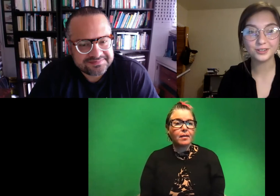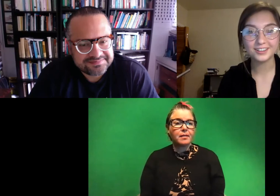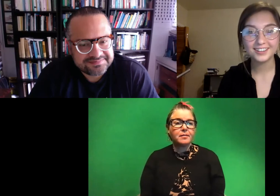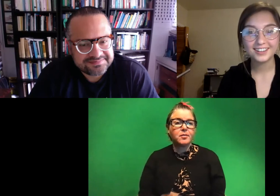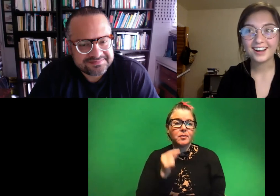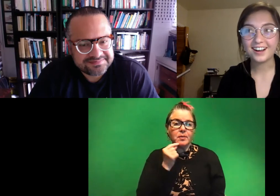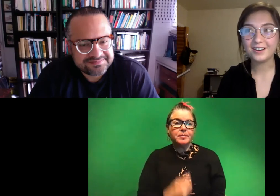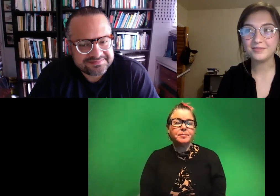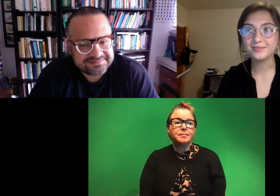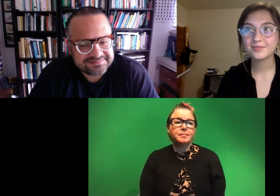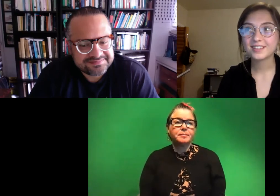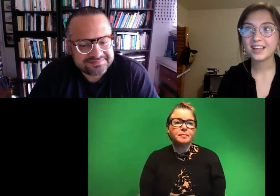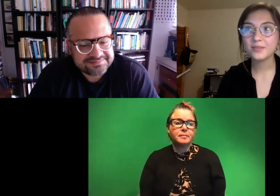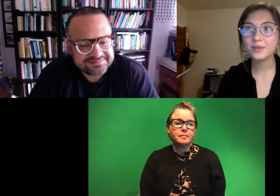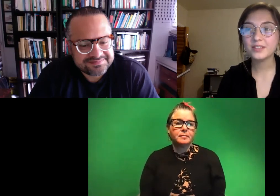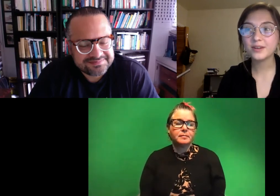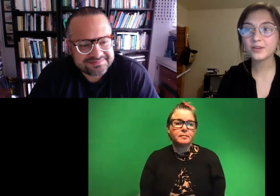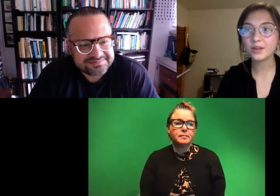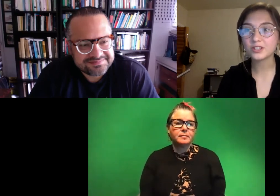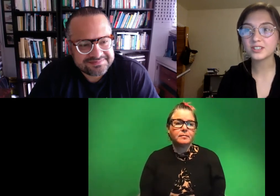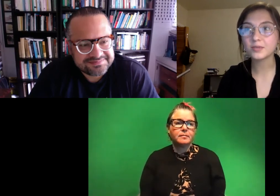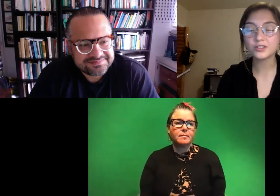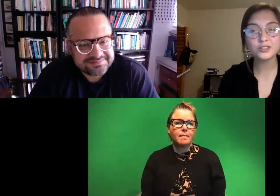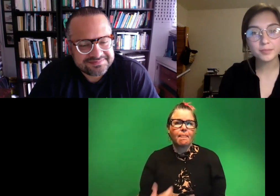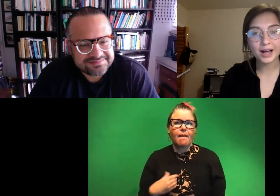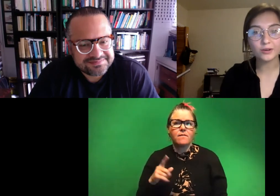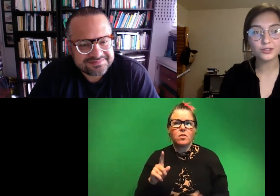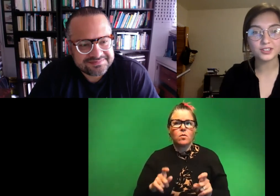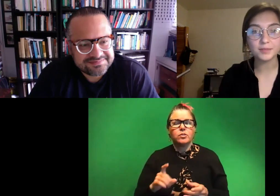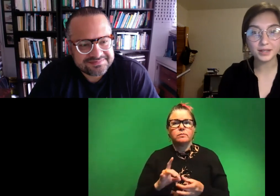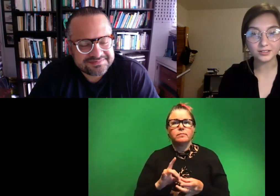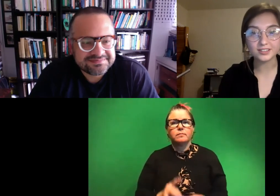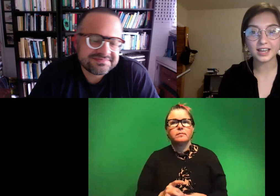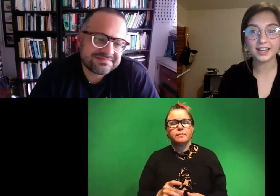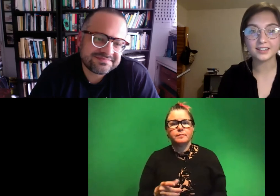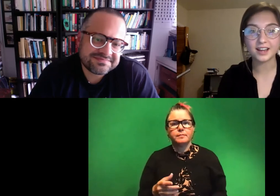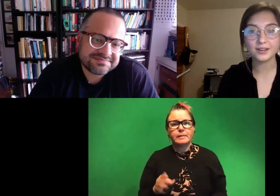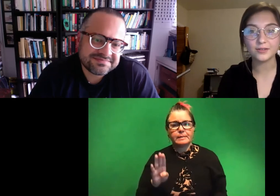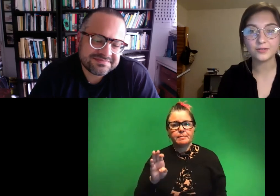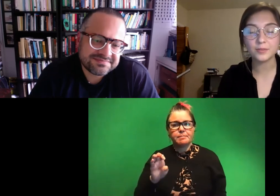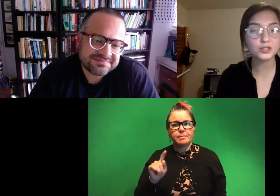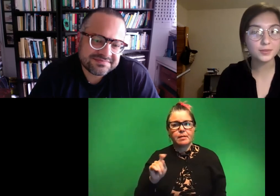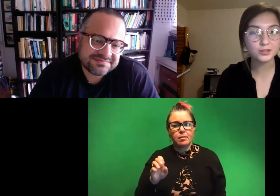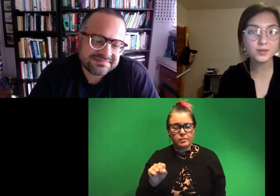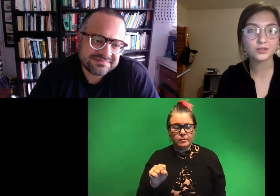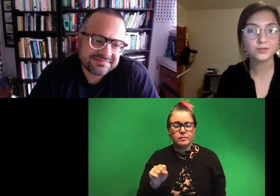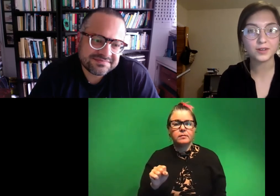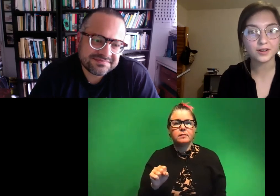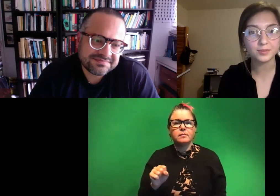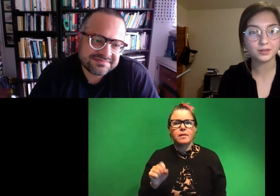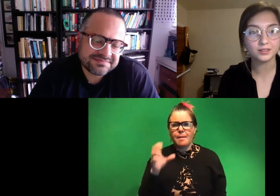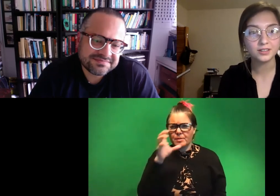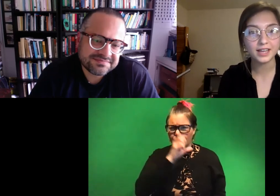sounds cool. And we do have some questions about just the beetles and kind of, which I'm assuming there's